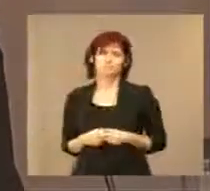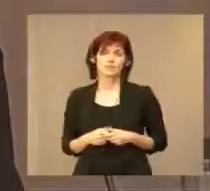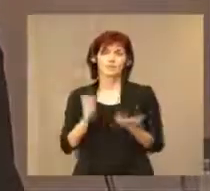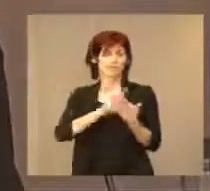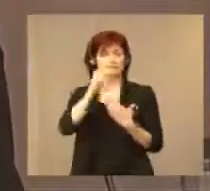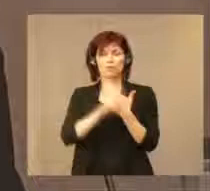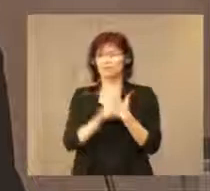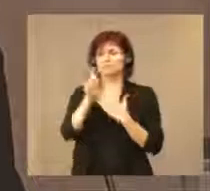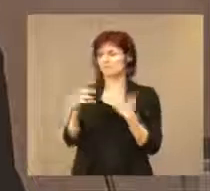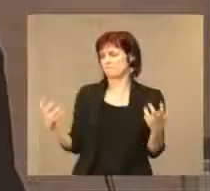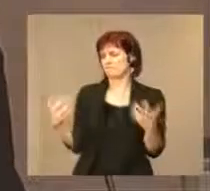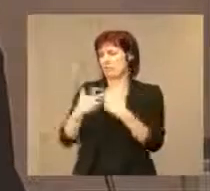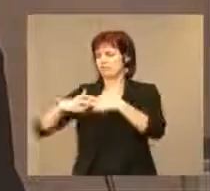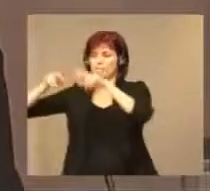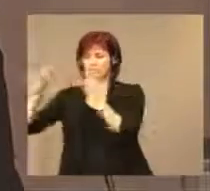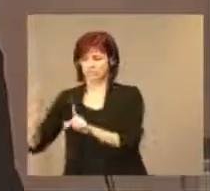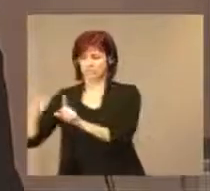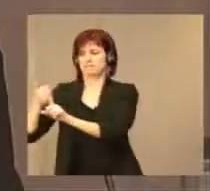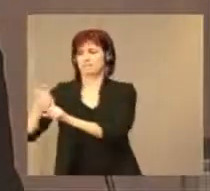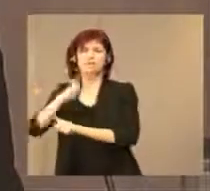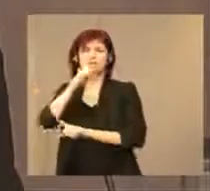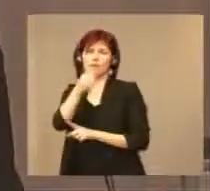needs of the person rather than the funding.